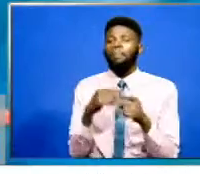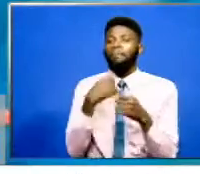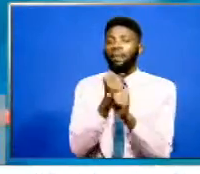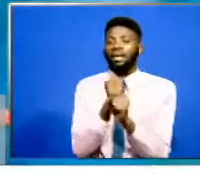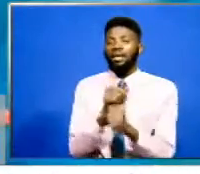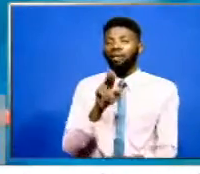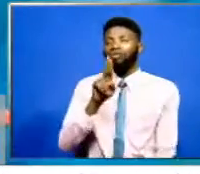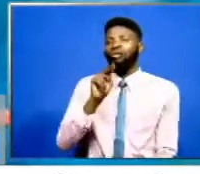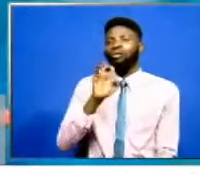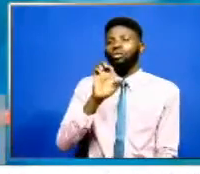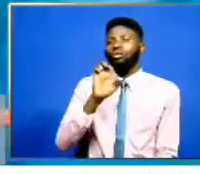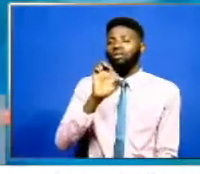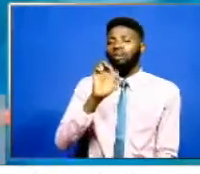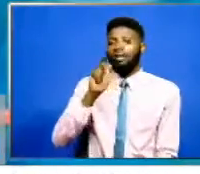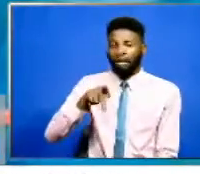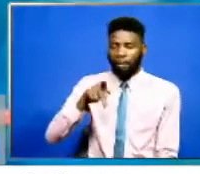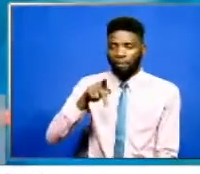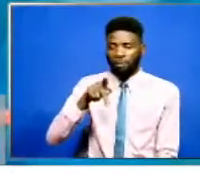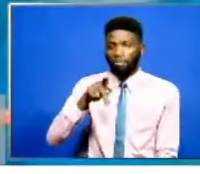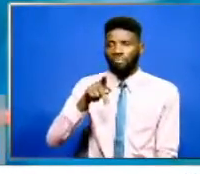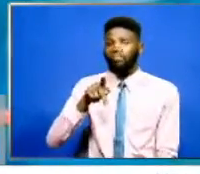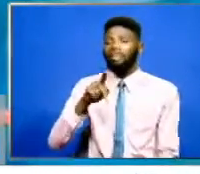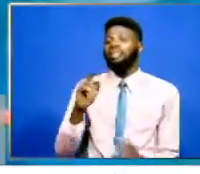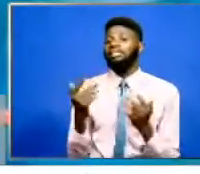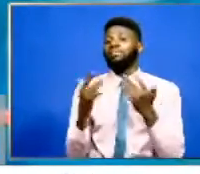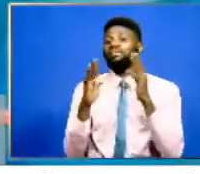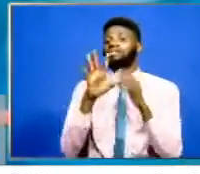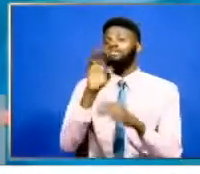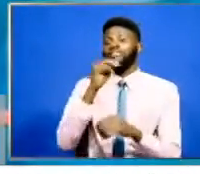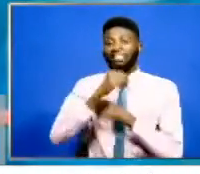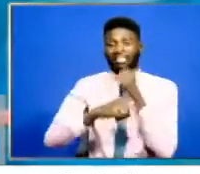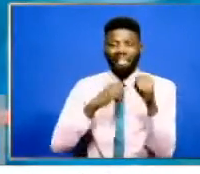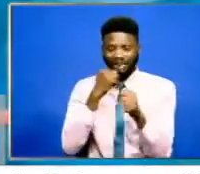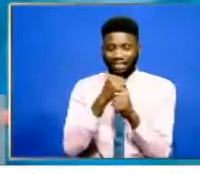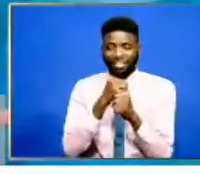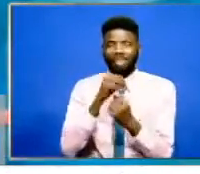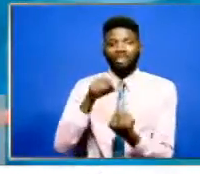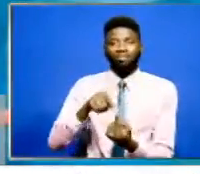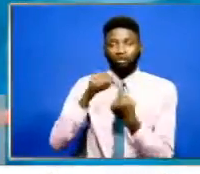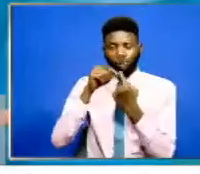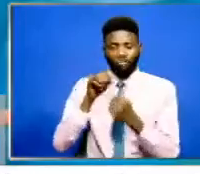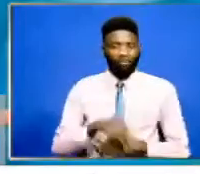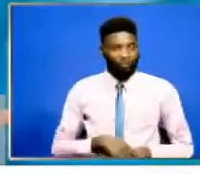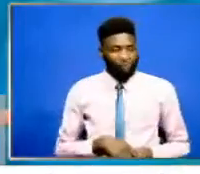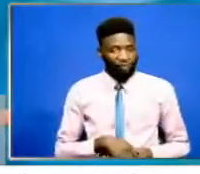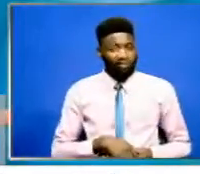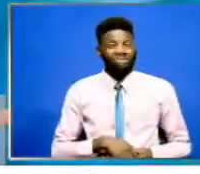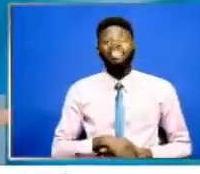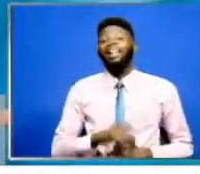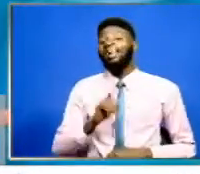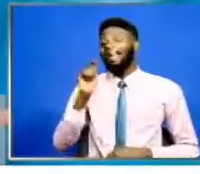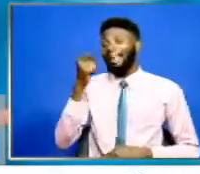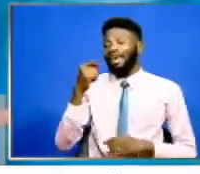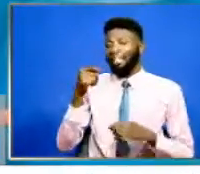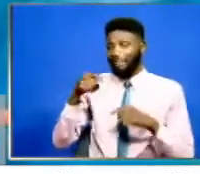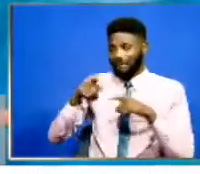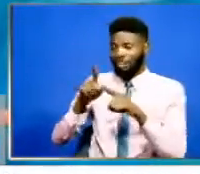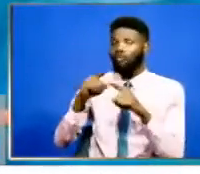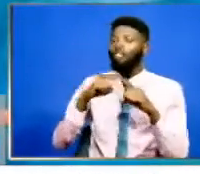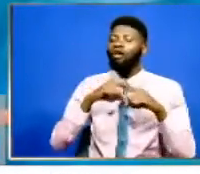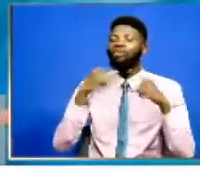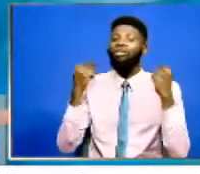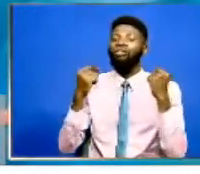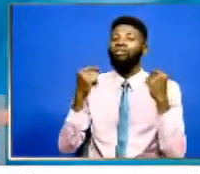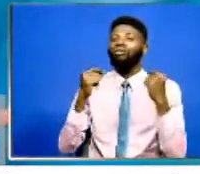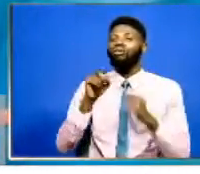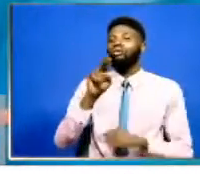50. Mm-hmm. And having Kenya, the host of the United Nations Environment Program,